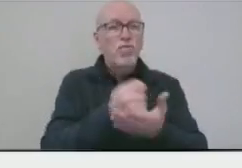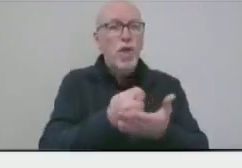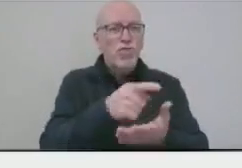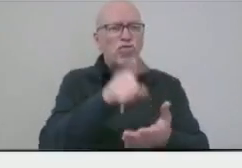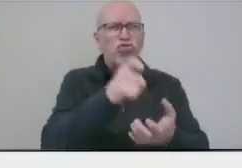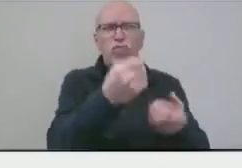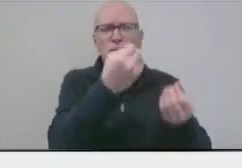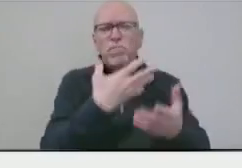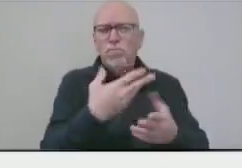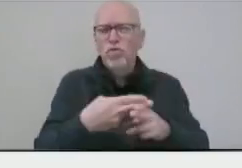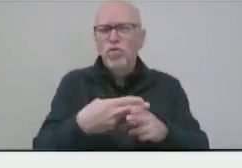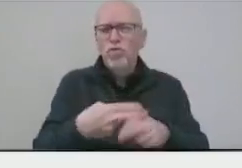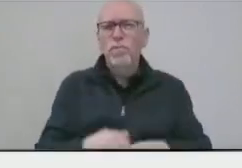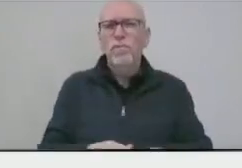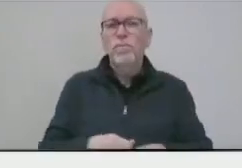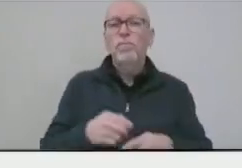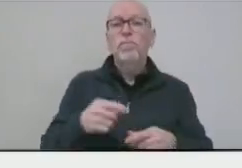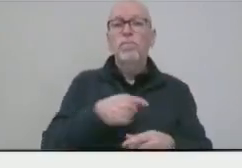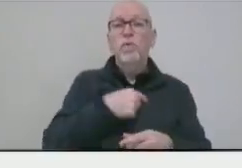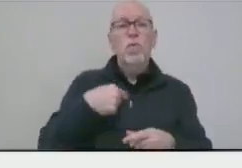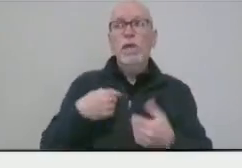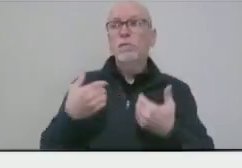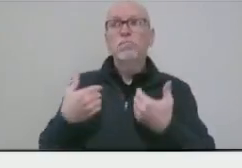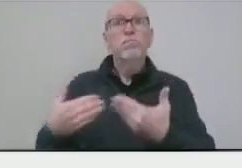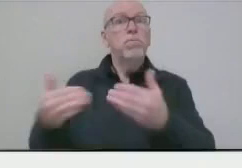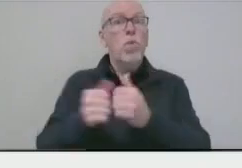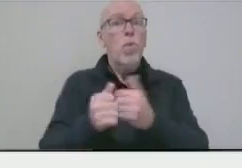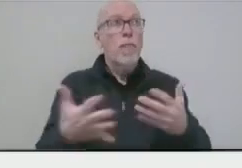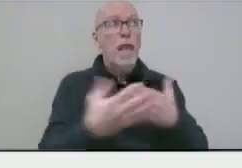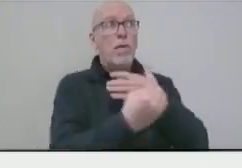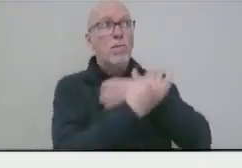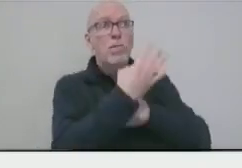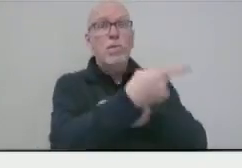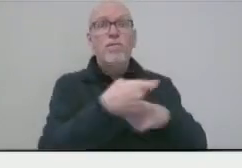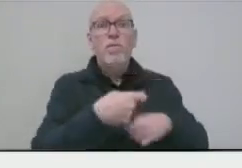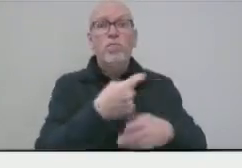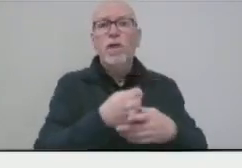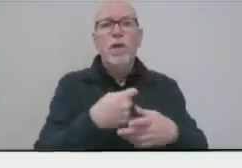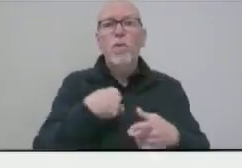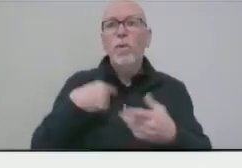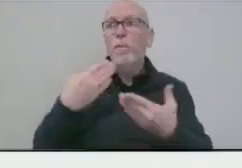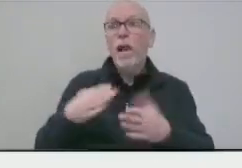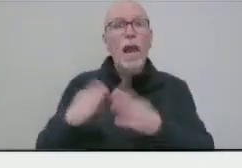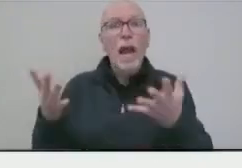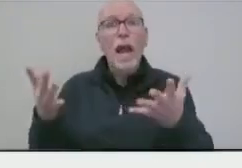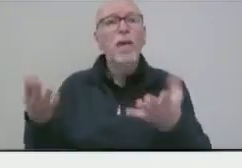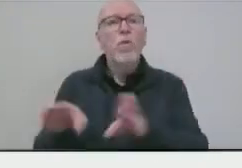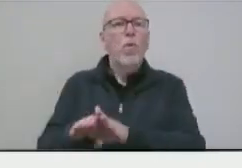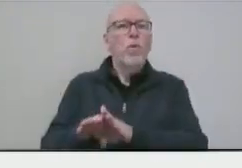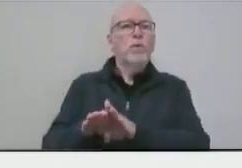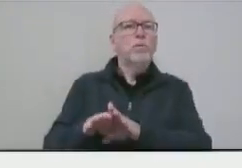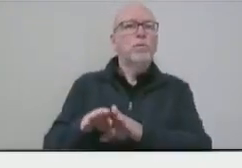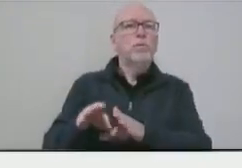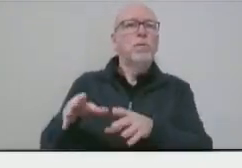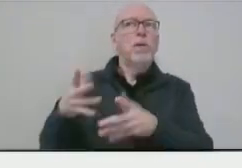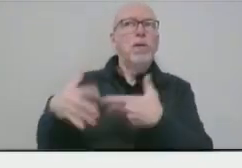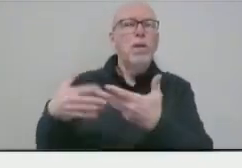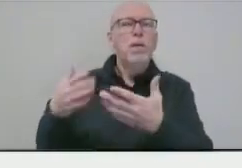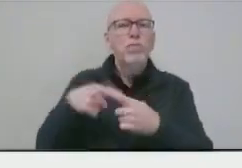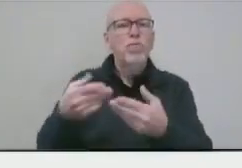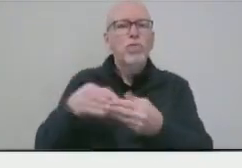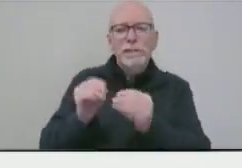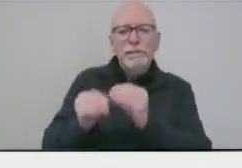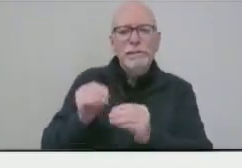shortly. Launching without this guidance could result in opening and then having to close our rental assistance portal to retool